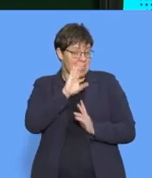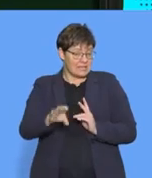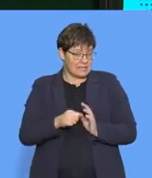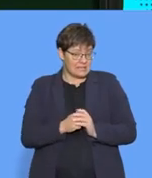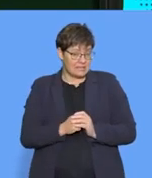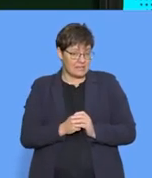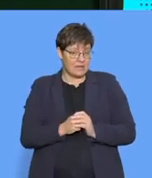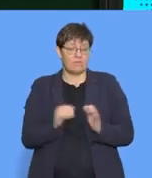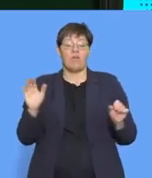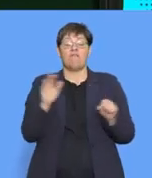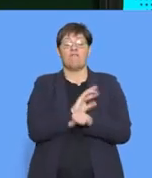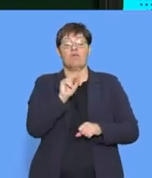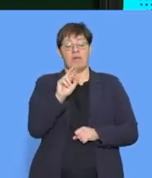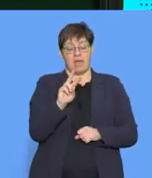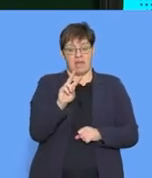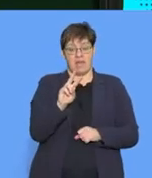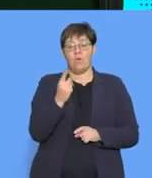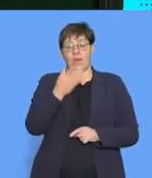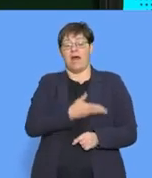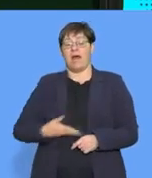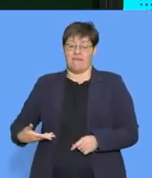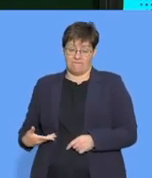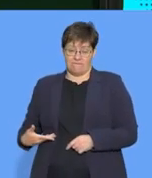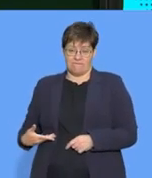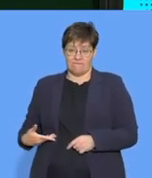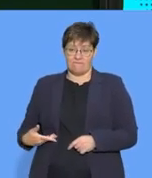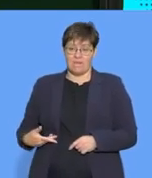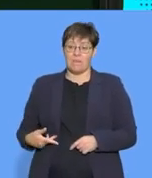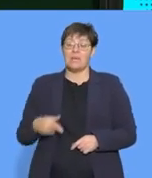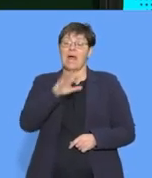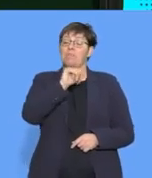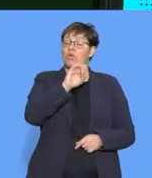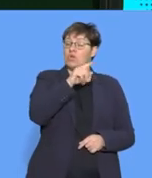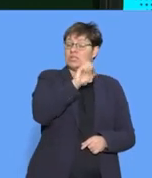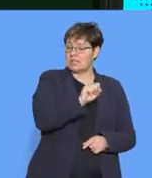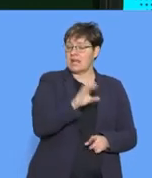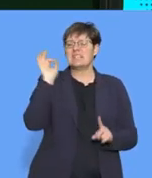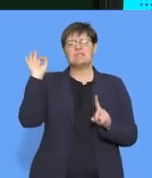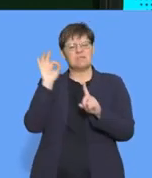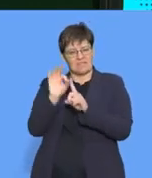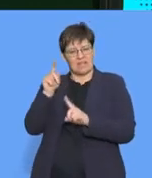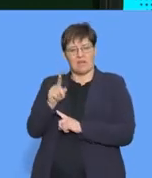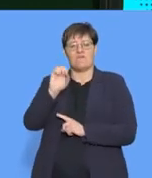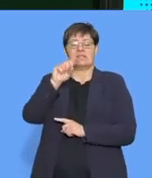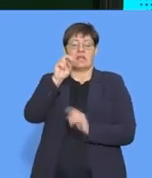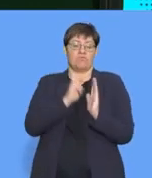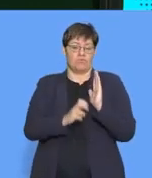need one full pair of angles and sides and one half pair. But the ambiguous case is a specific case of the sine